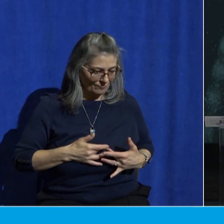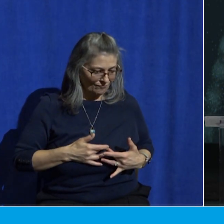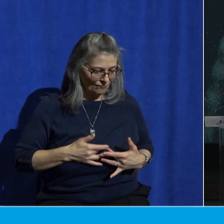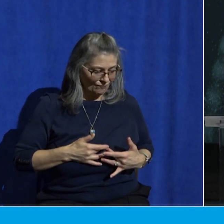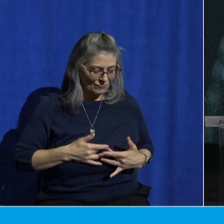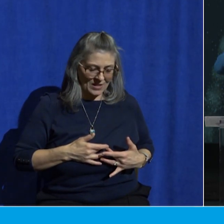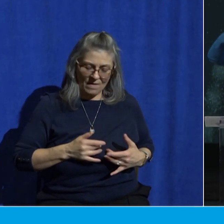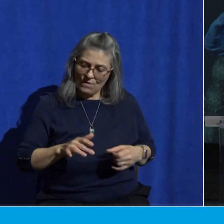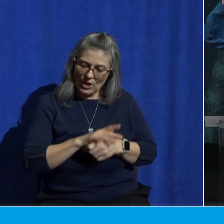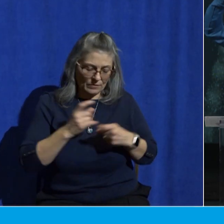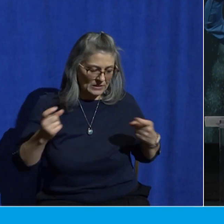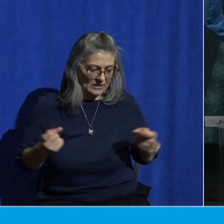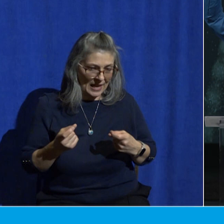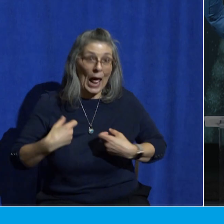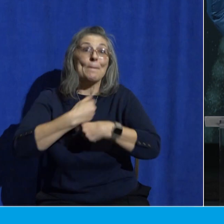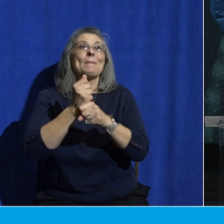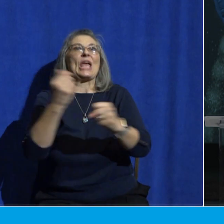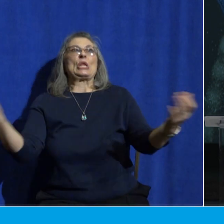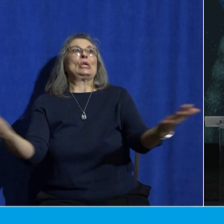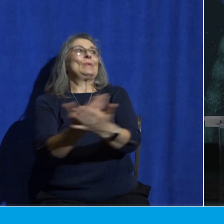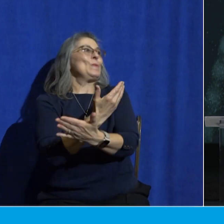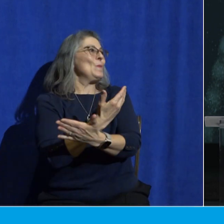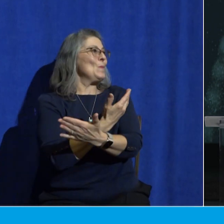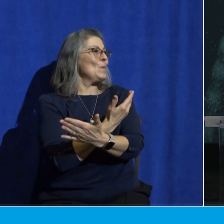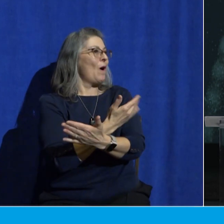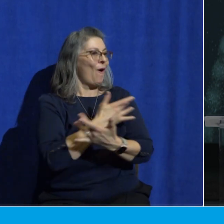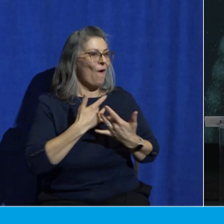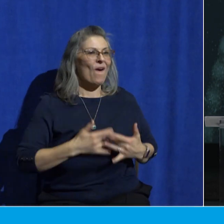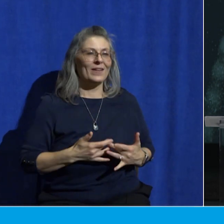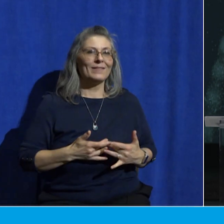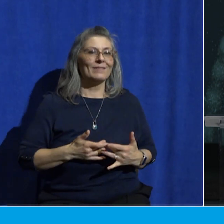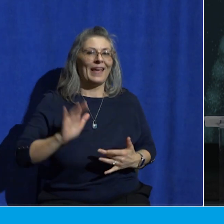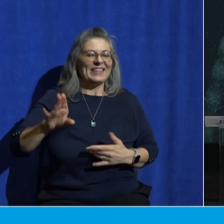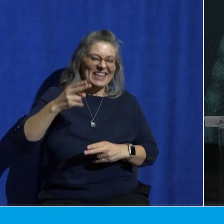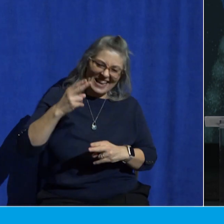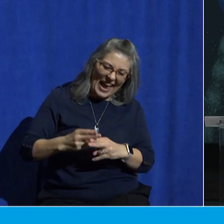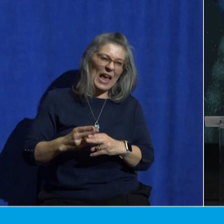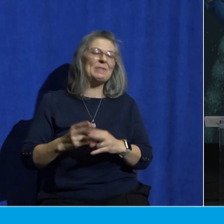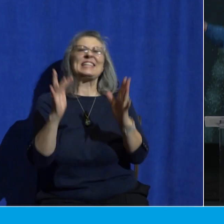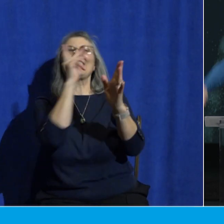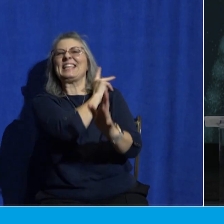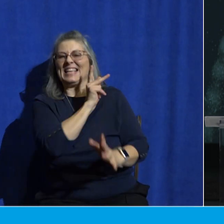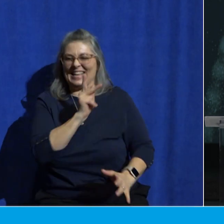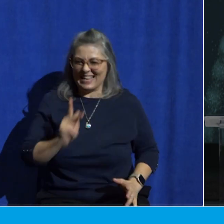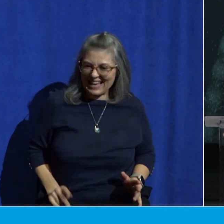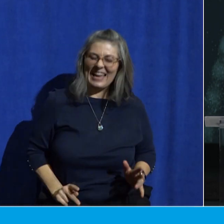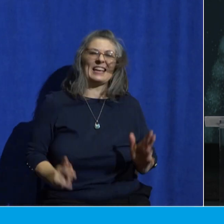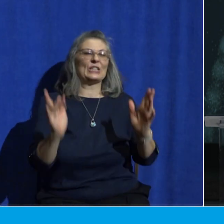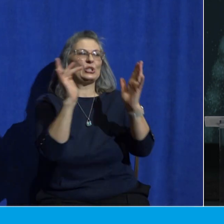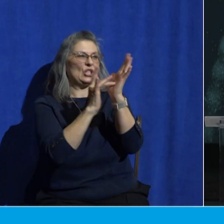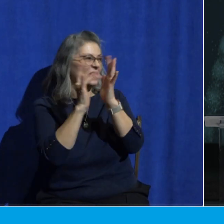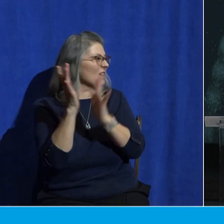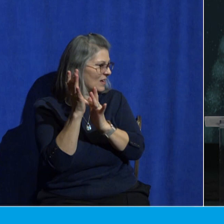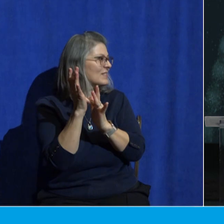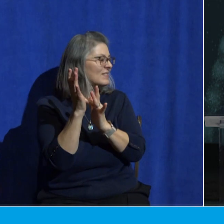new. His name is King Jesus, and he's the one we need.